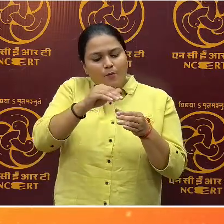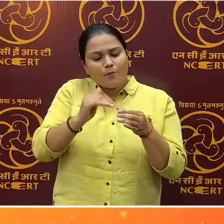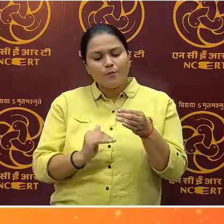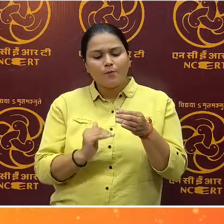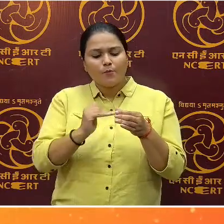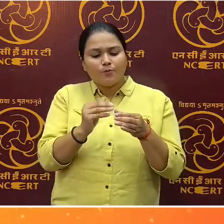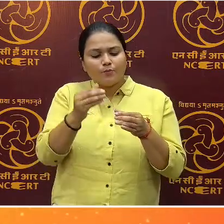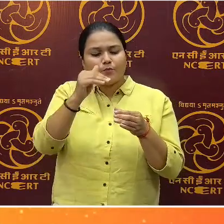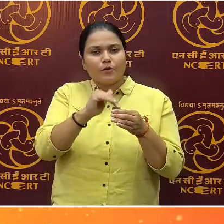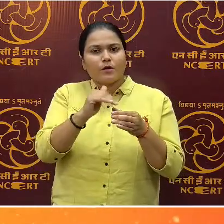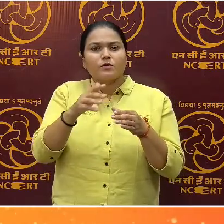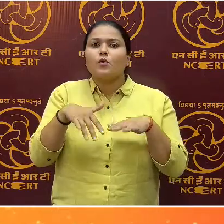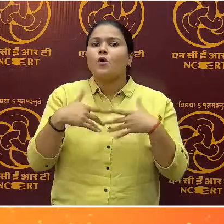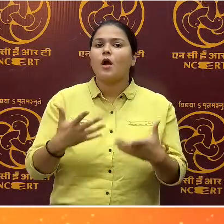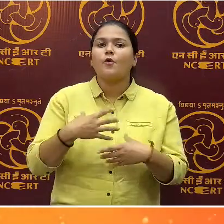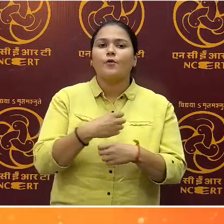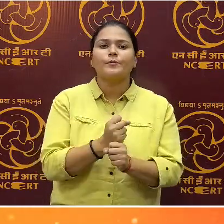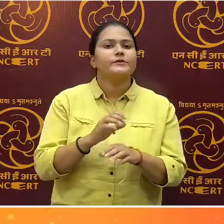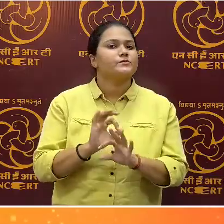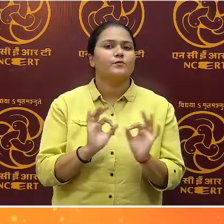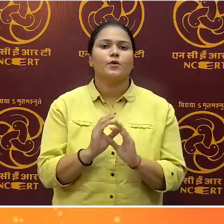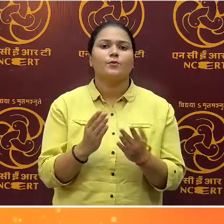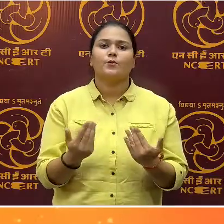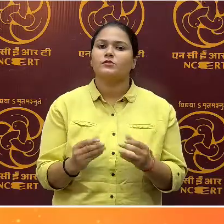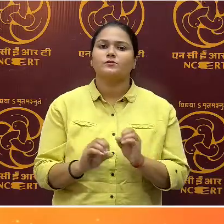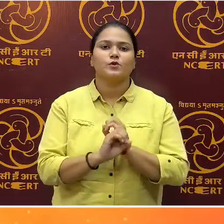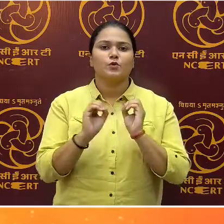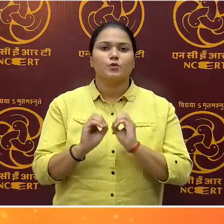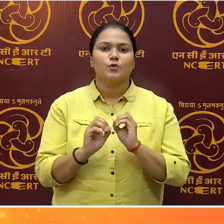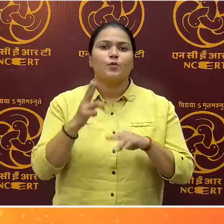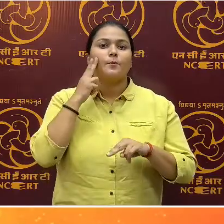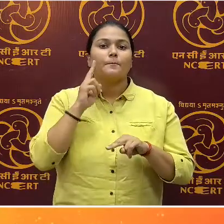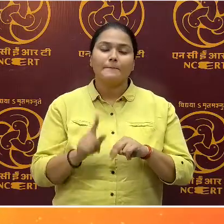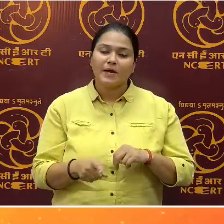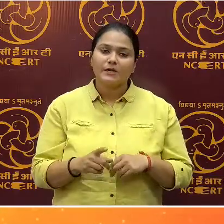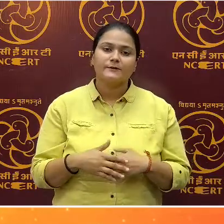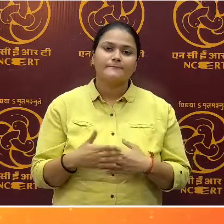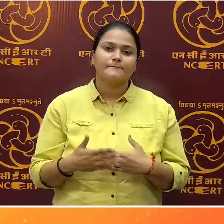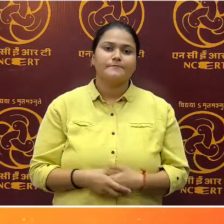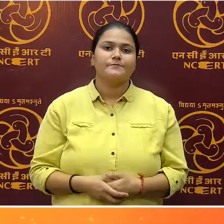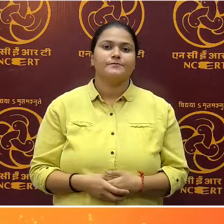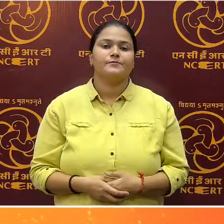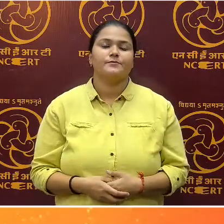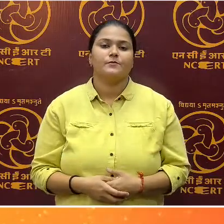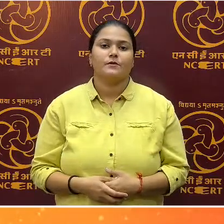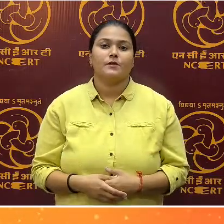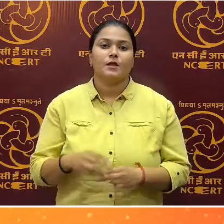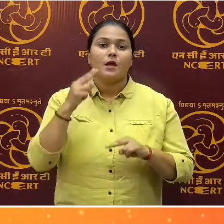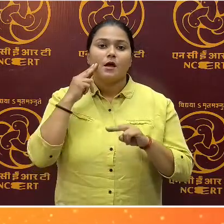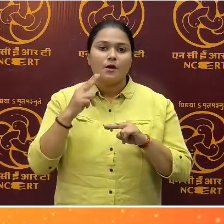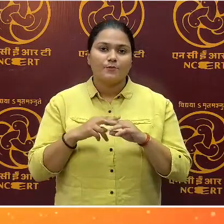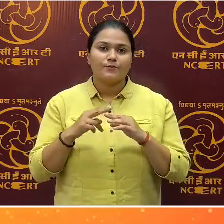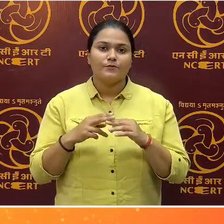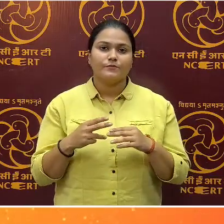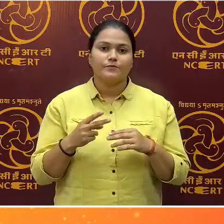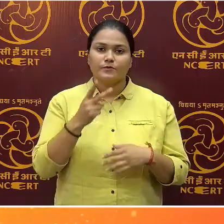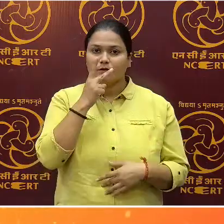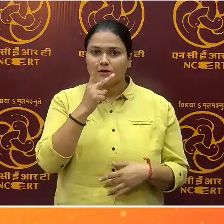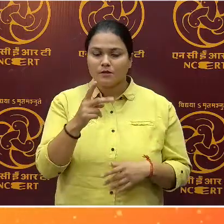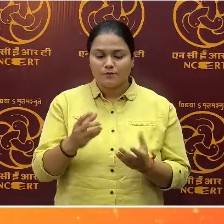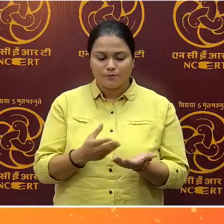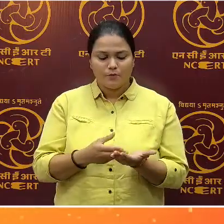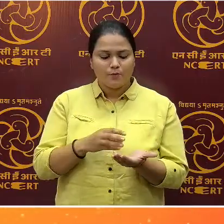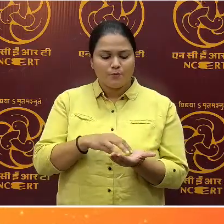position in those empty spaces, but there is a capacity. Okay. In this Right, beaker, I can say I